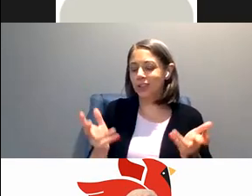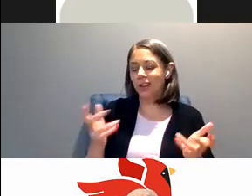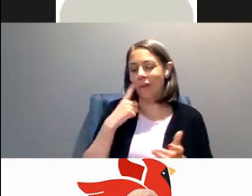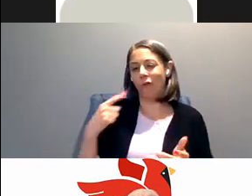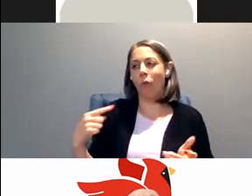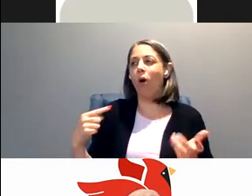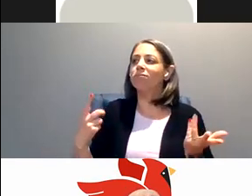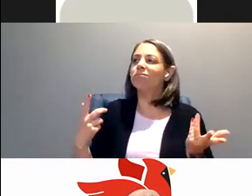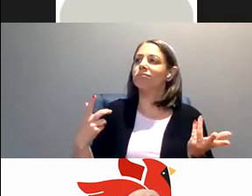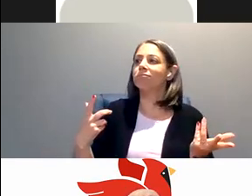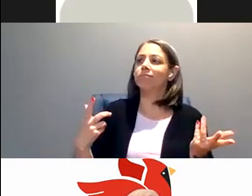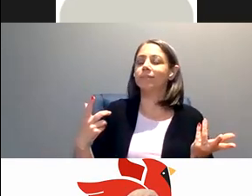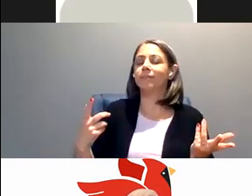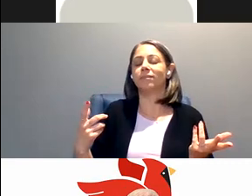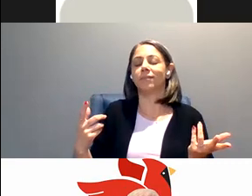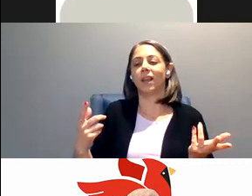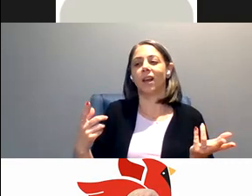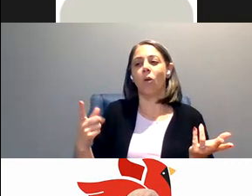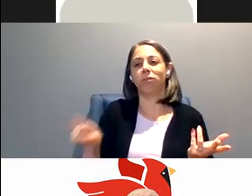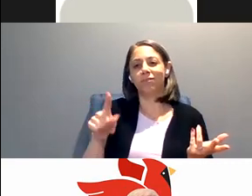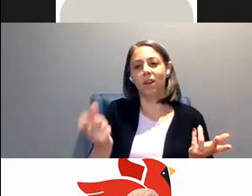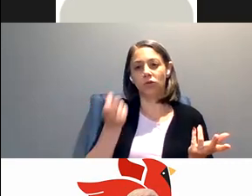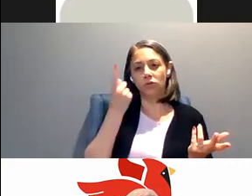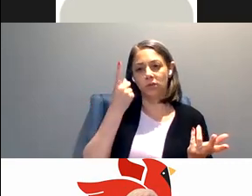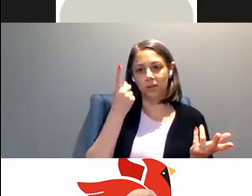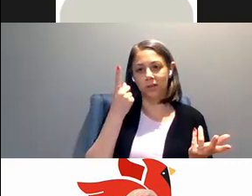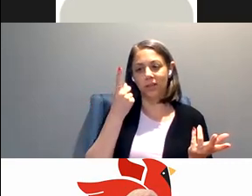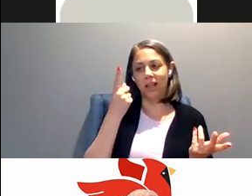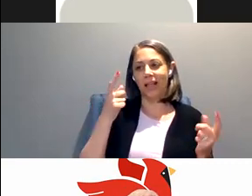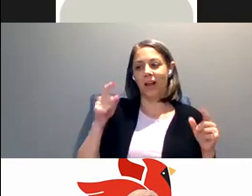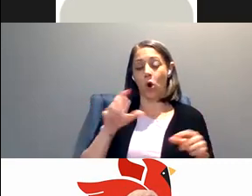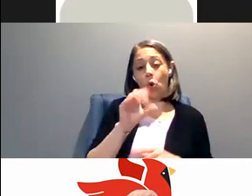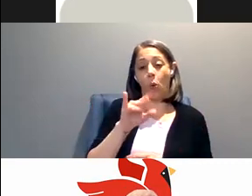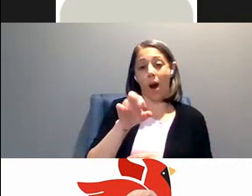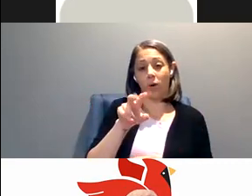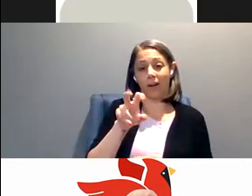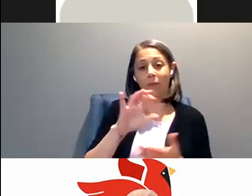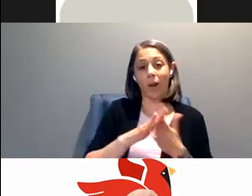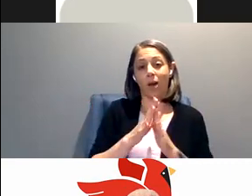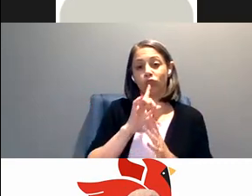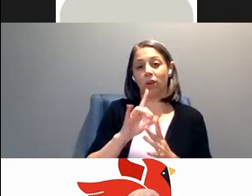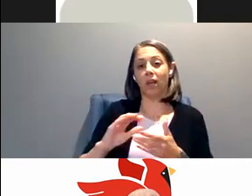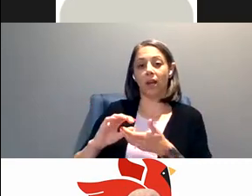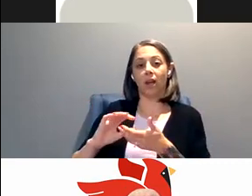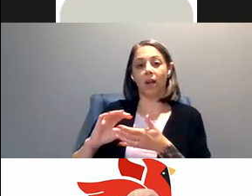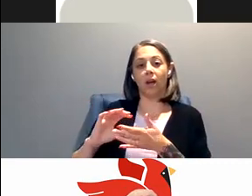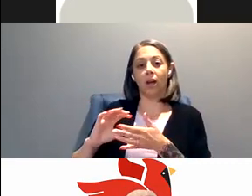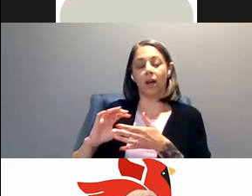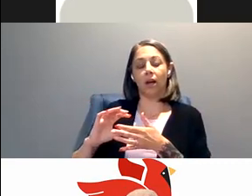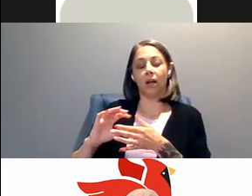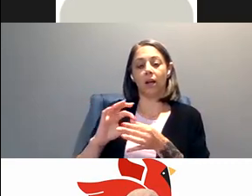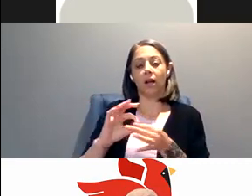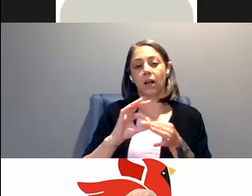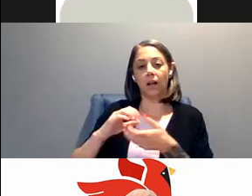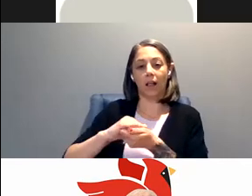for, you know, just understanding how collaborative a cooperative can be. You know, it's not just us, it's not just